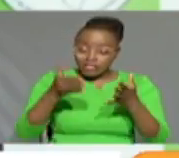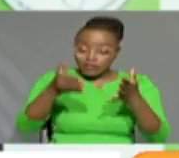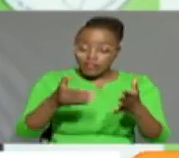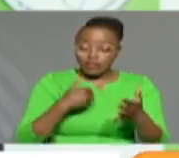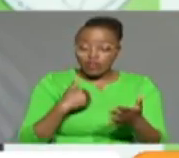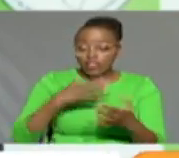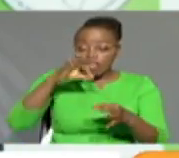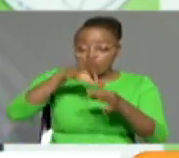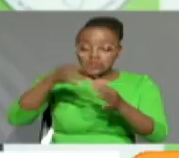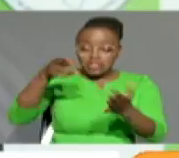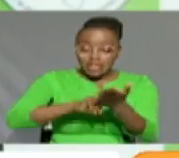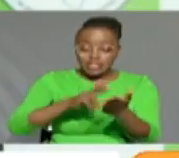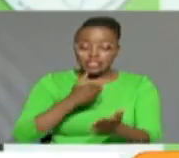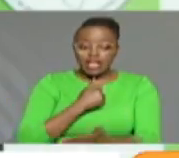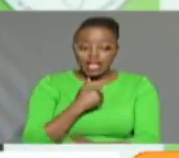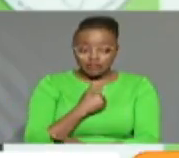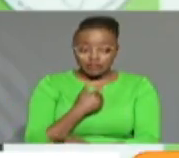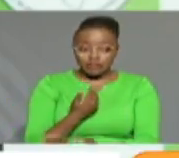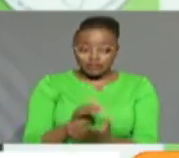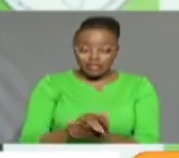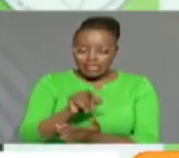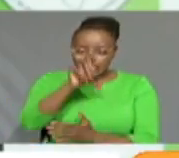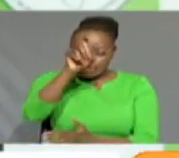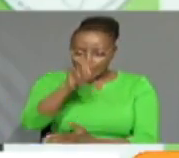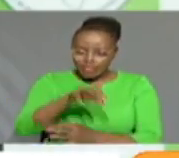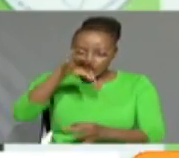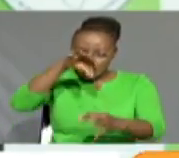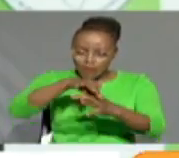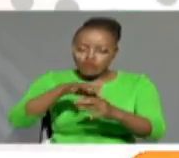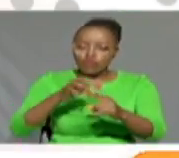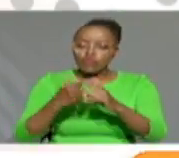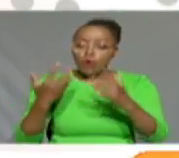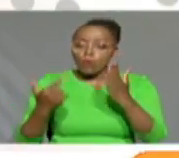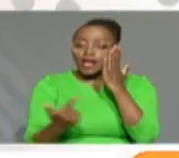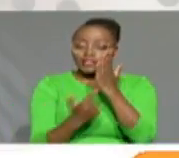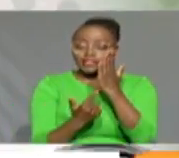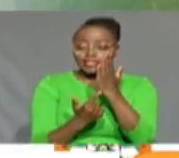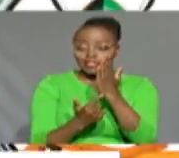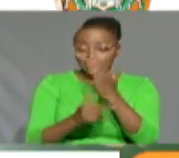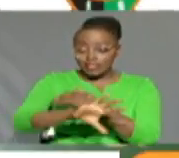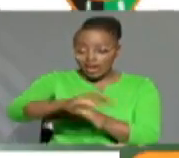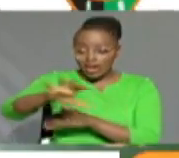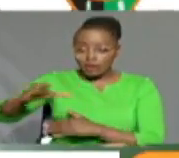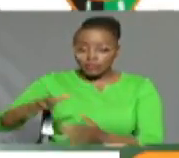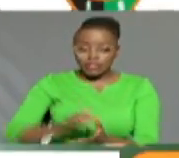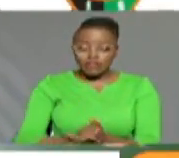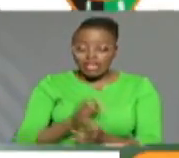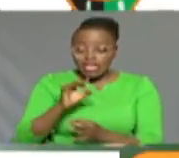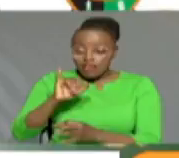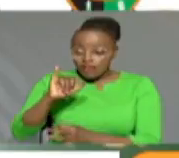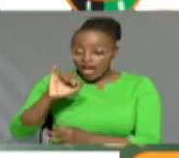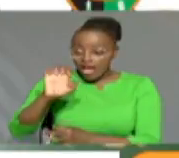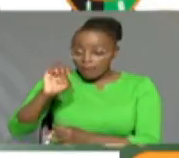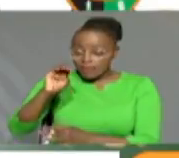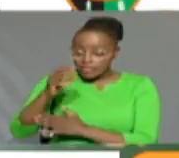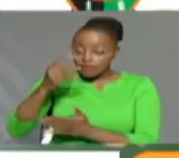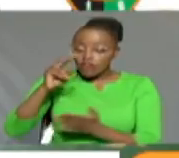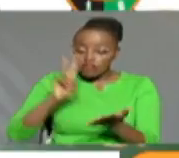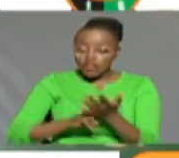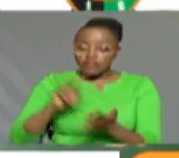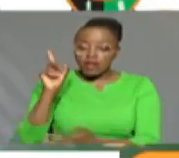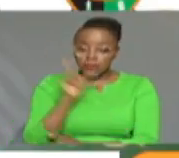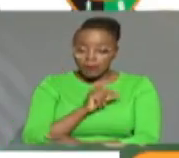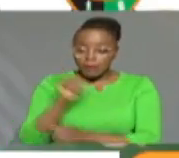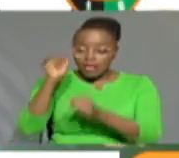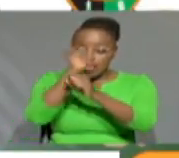voters register. And this must be voters of Taita Taveta. If the IEBC verifies the requisite signatures,